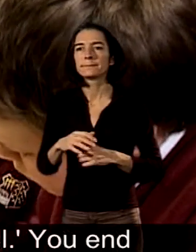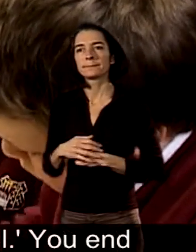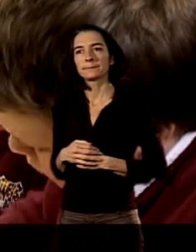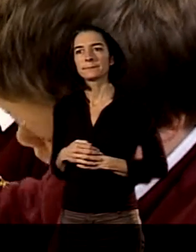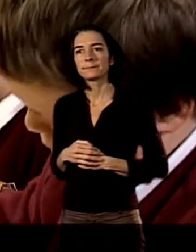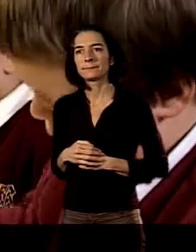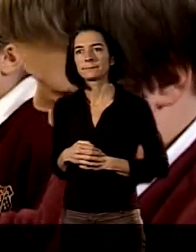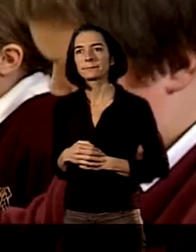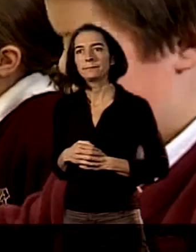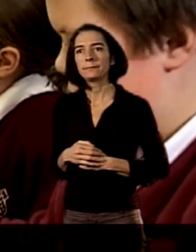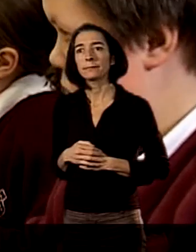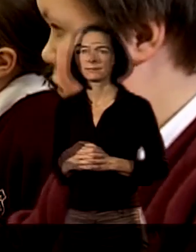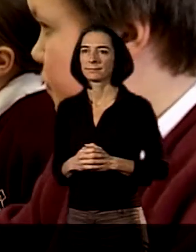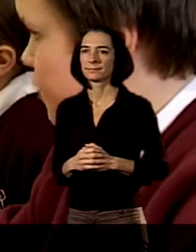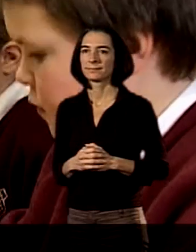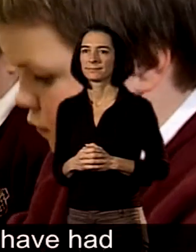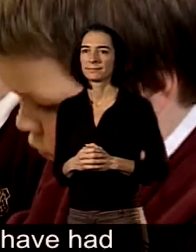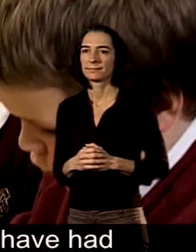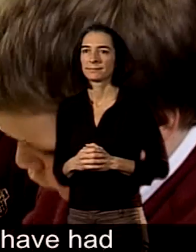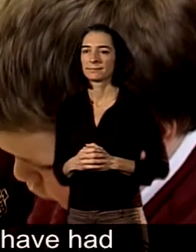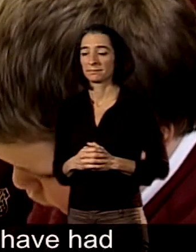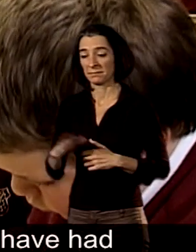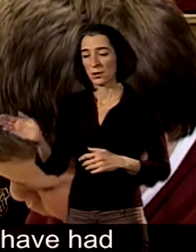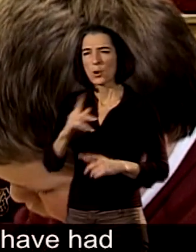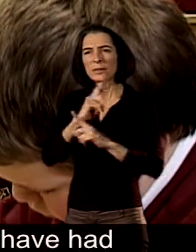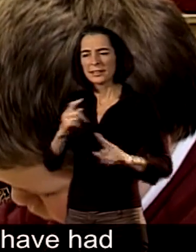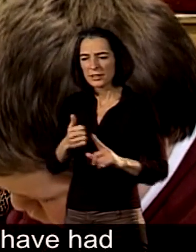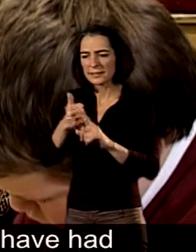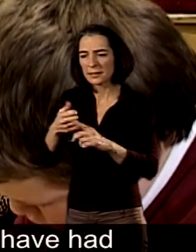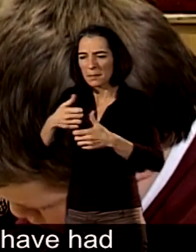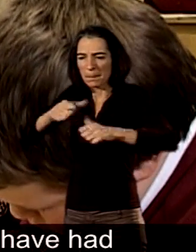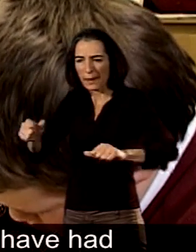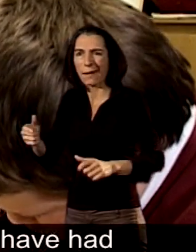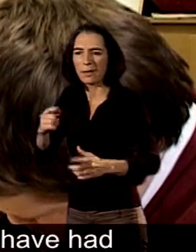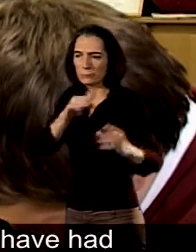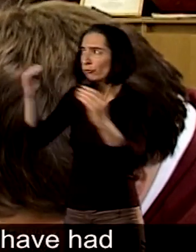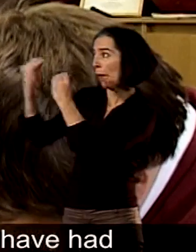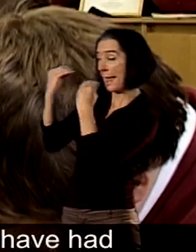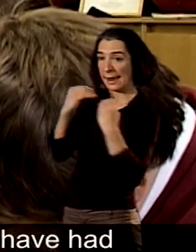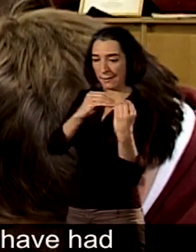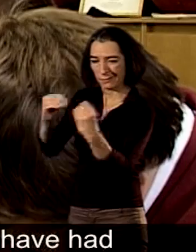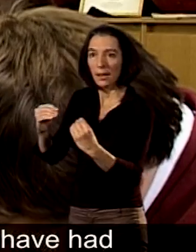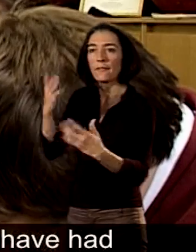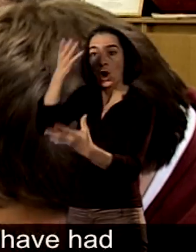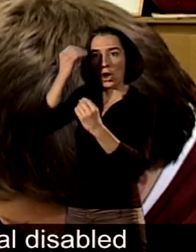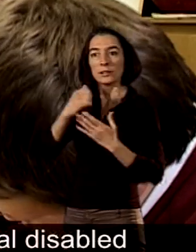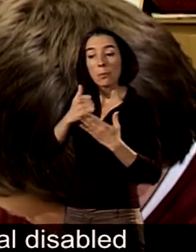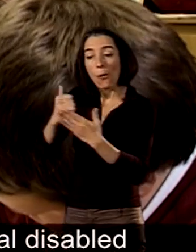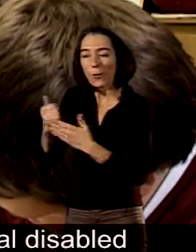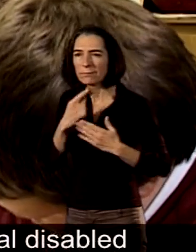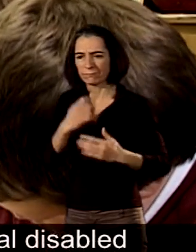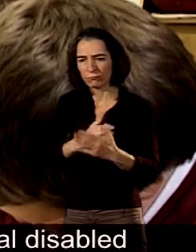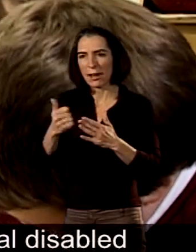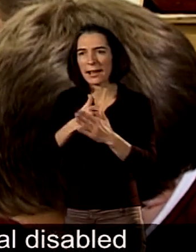Start again. Build for me rap. All teaching assistants at Langdon have had training for learning support and have regular